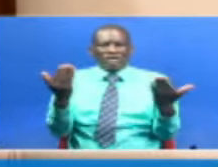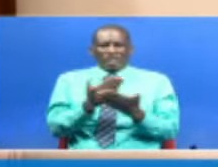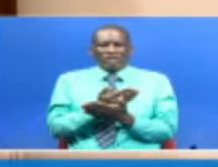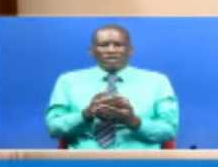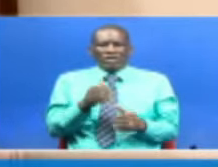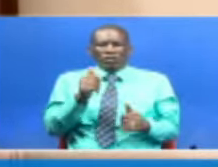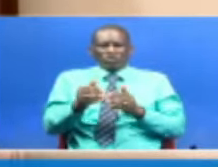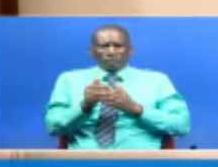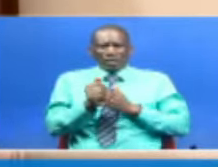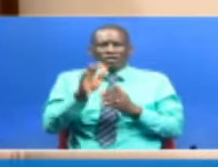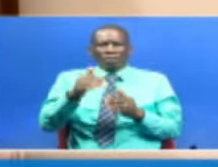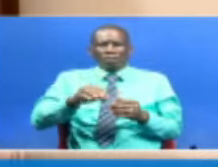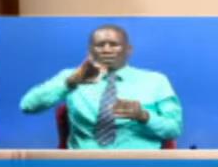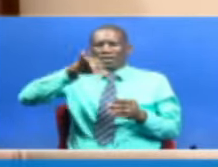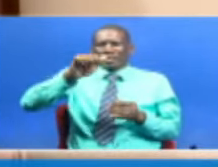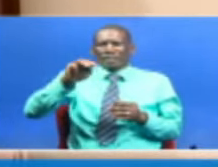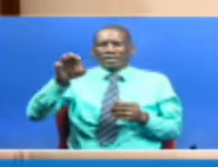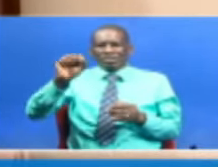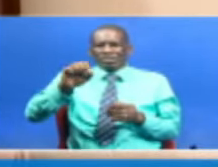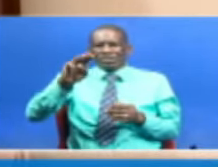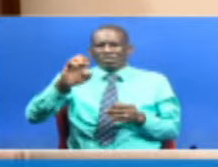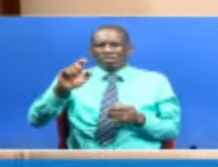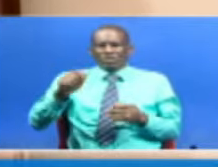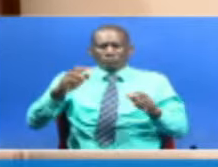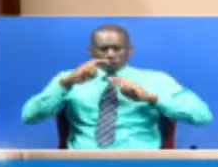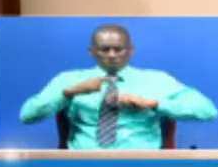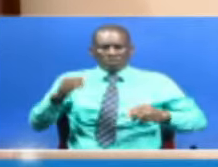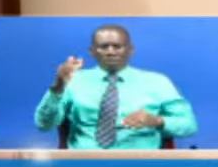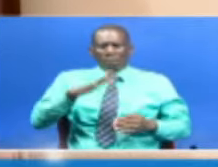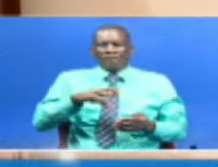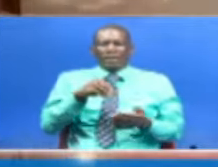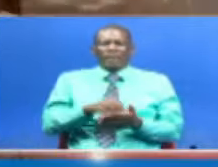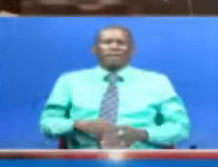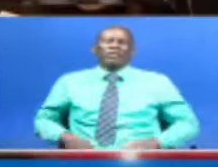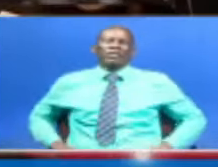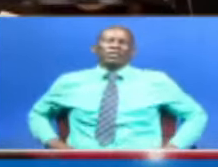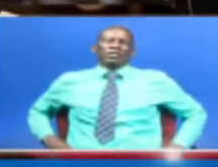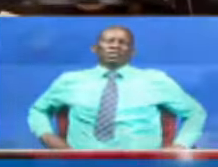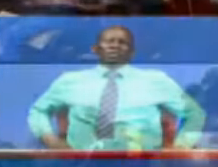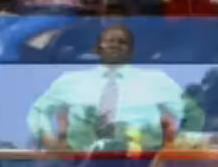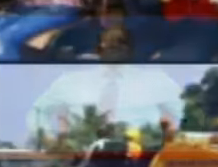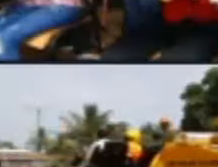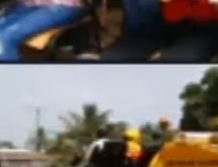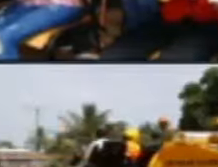by James Smart. We take a quick break. We'll be right back.